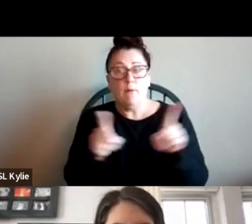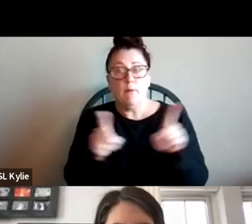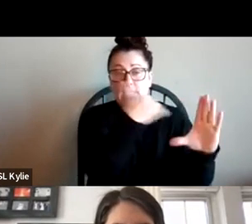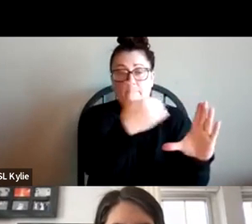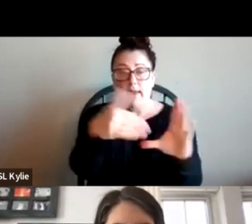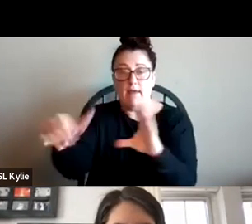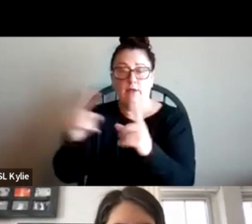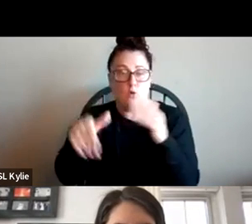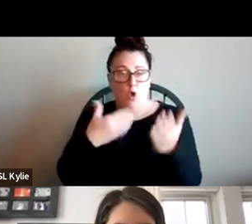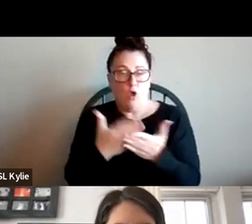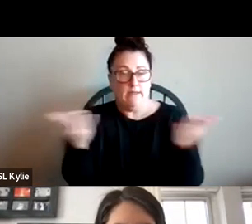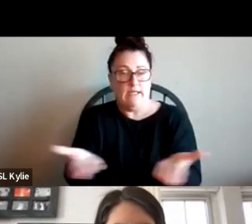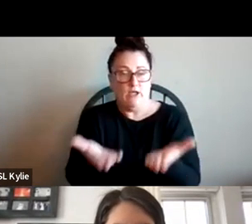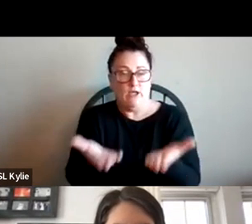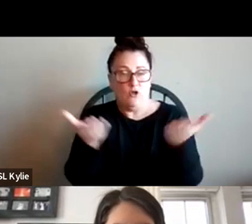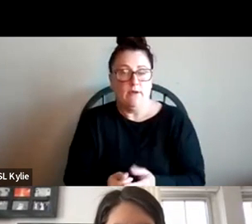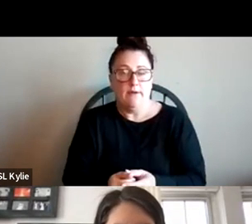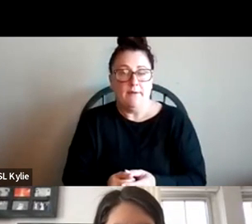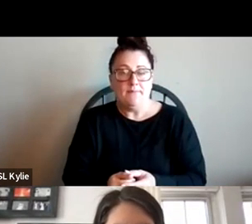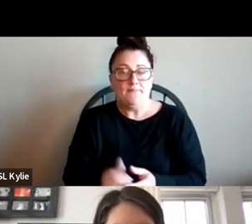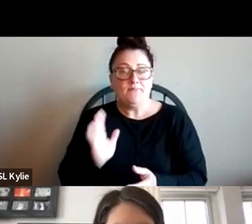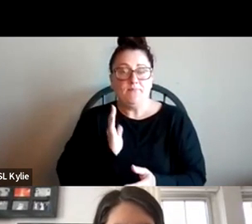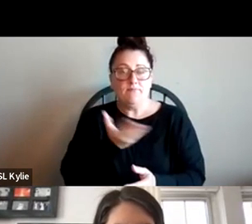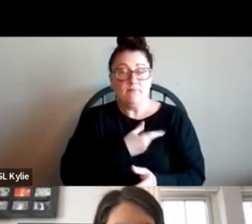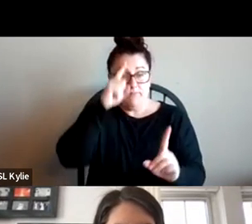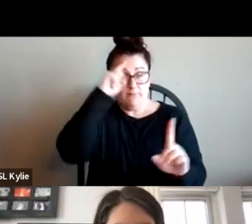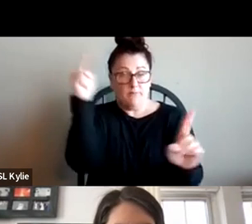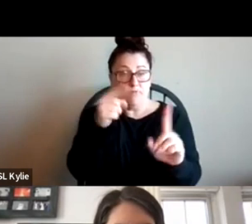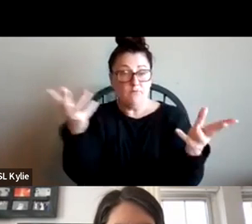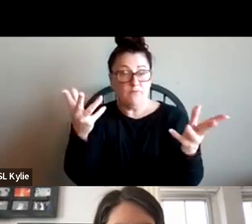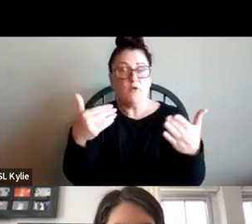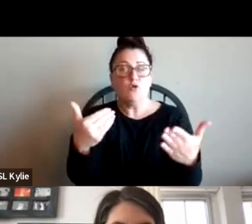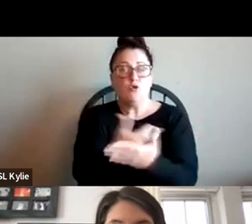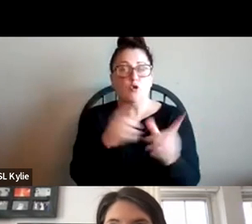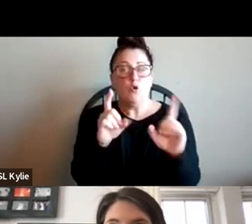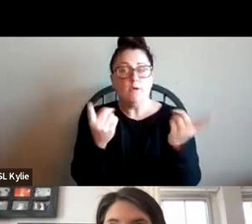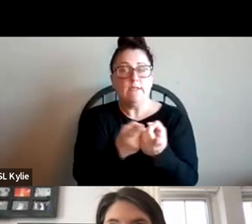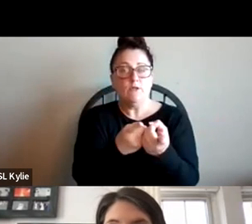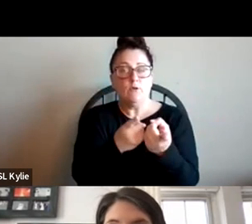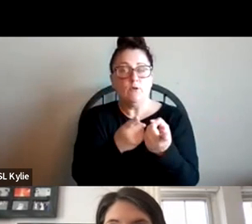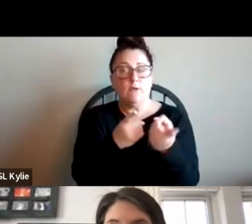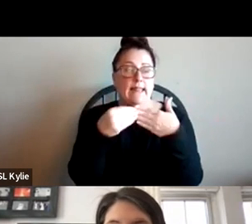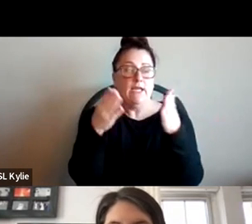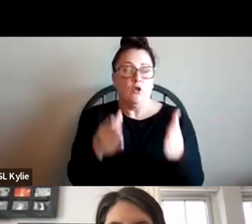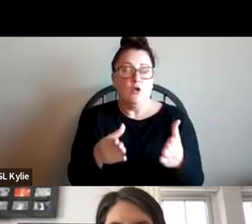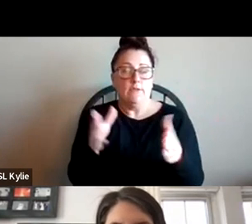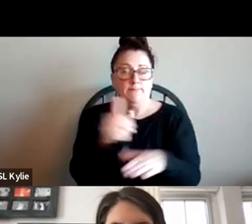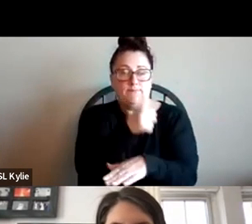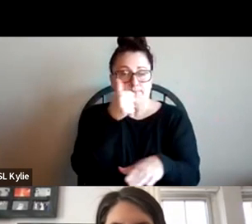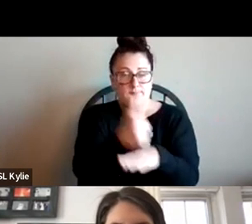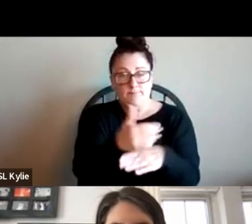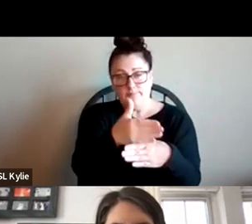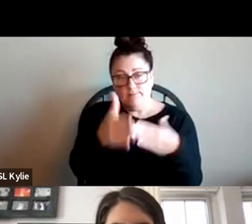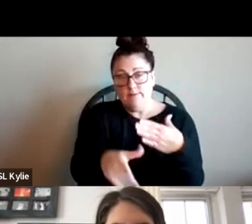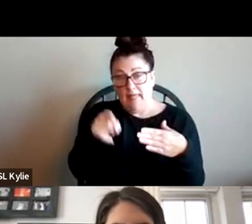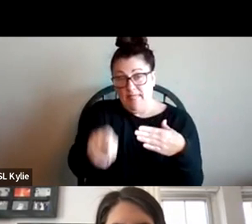all participants. Our goal is to have a new district leader in place by the end of this school